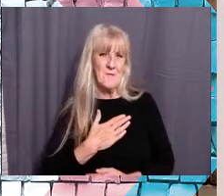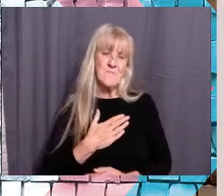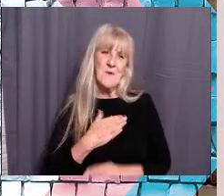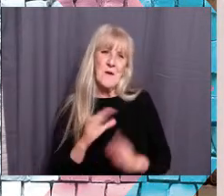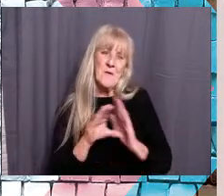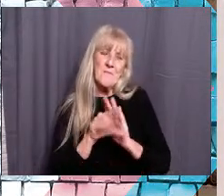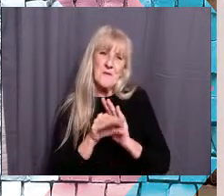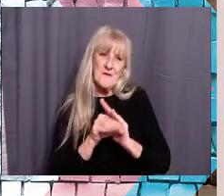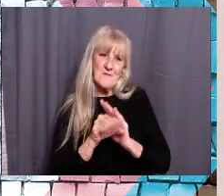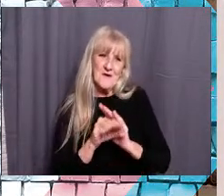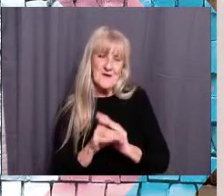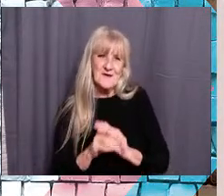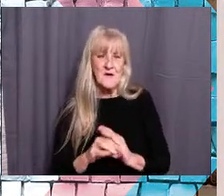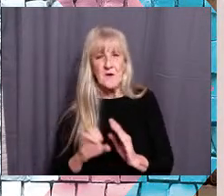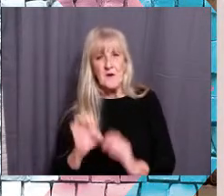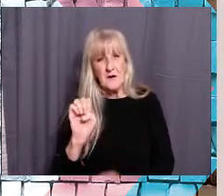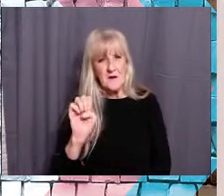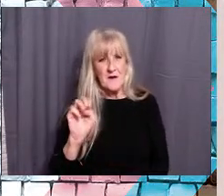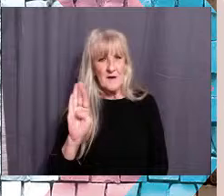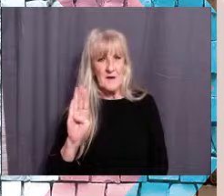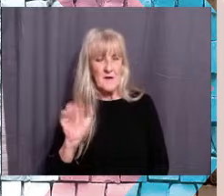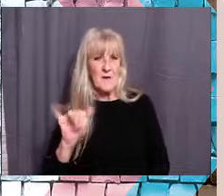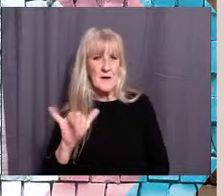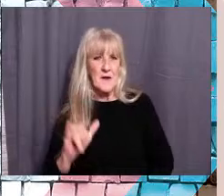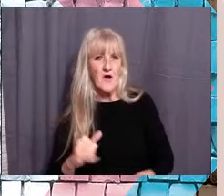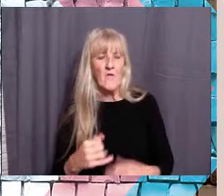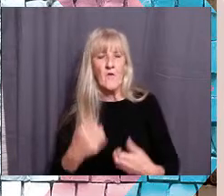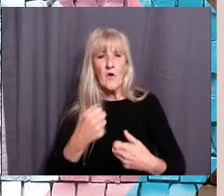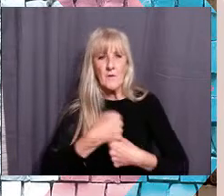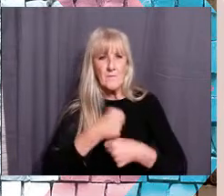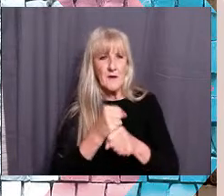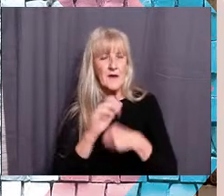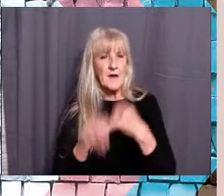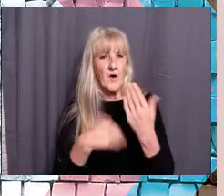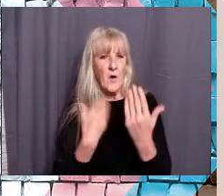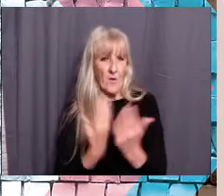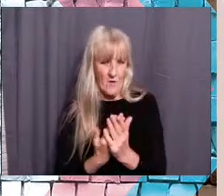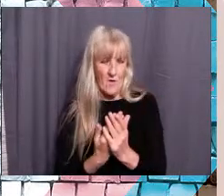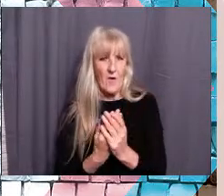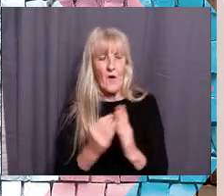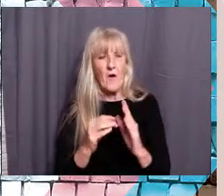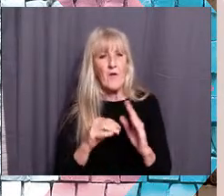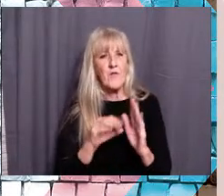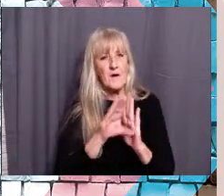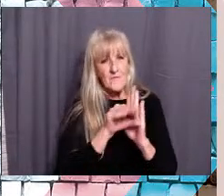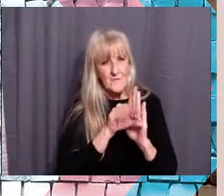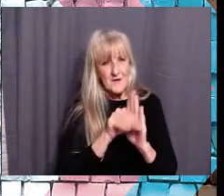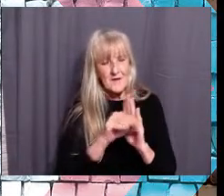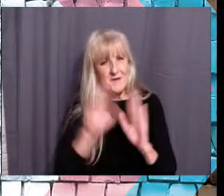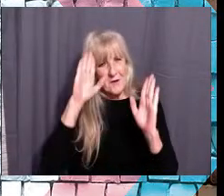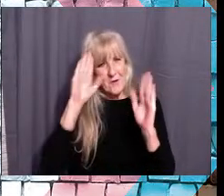much, eBay, for doing all the videography work for this. I love you. I hope you enjoy.